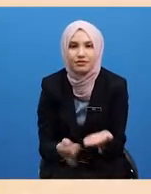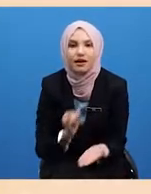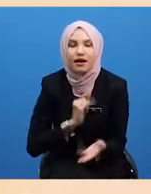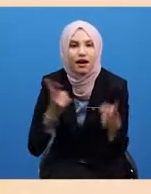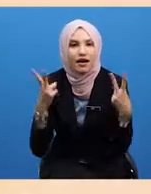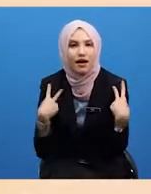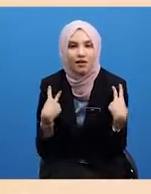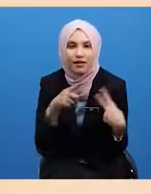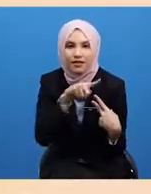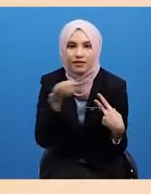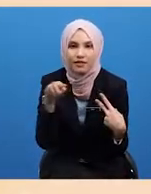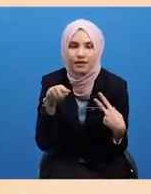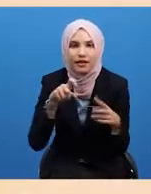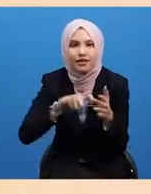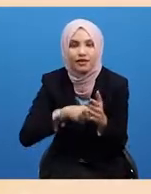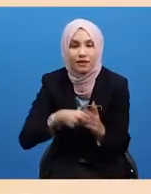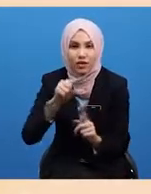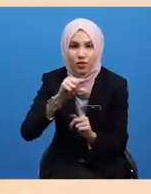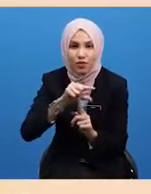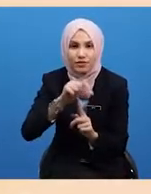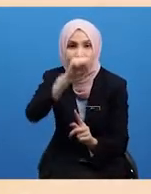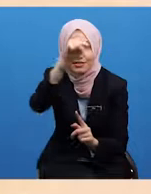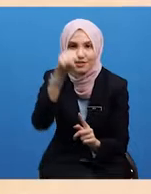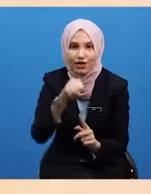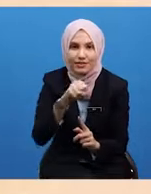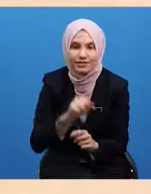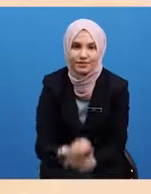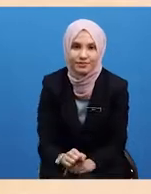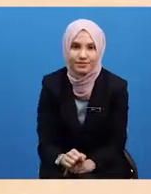have underlined keywords in the question.